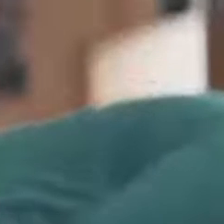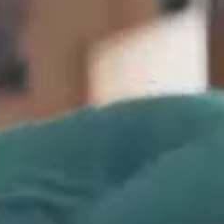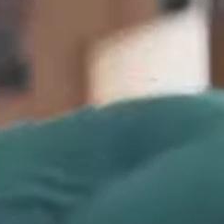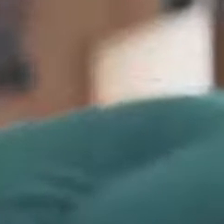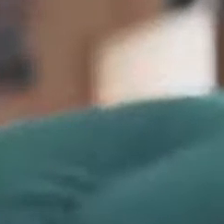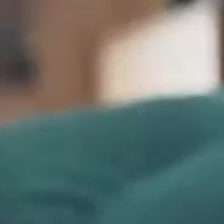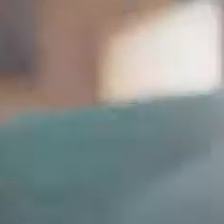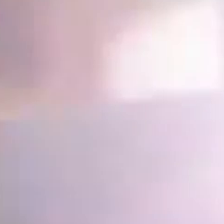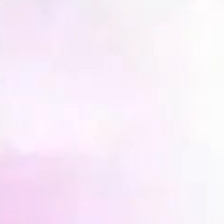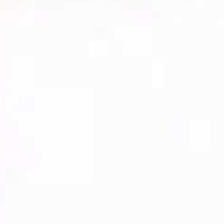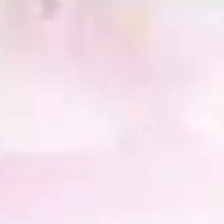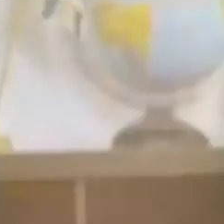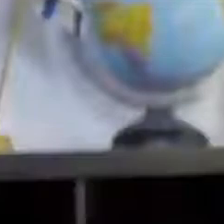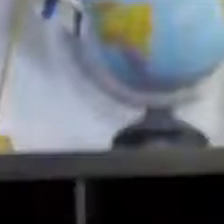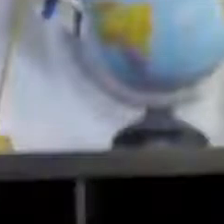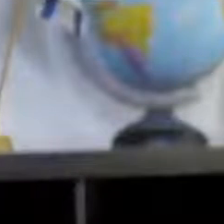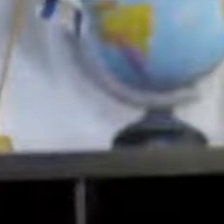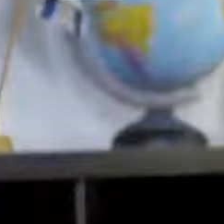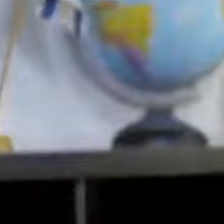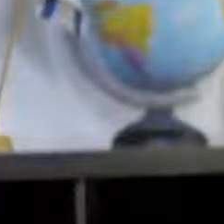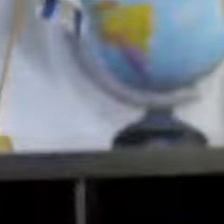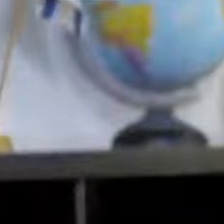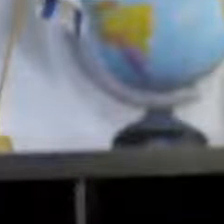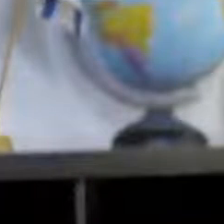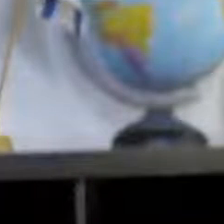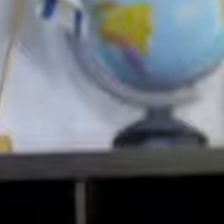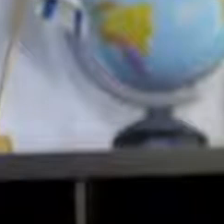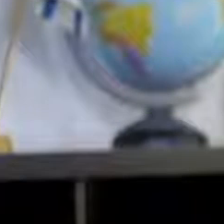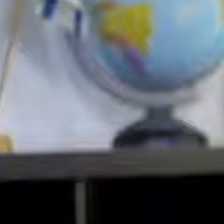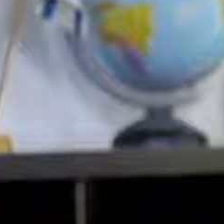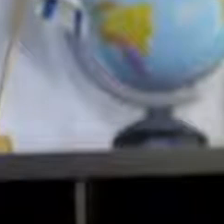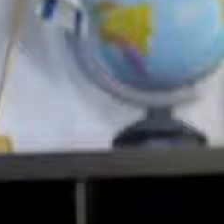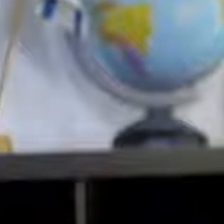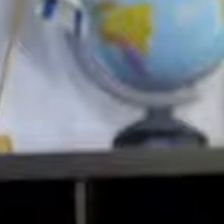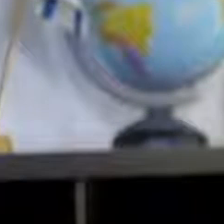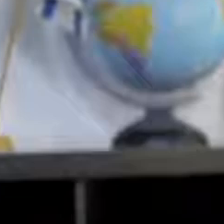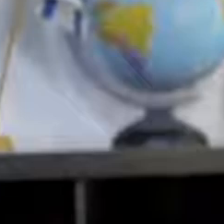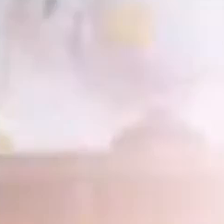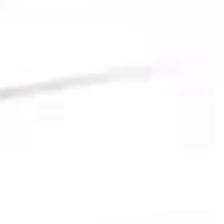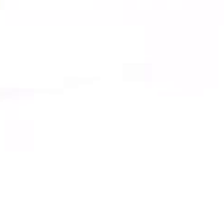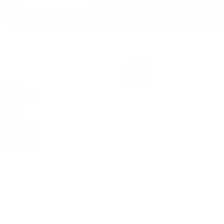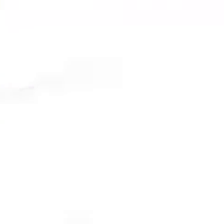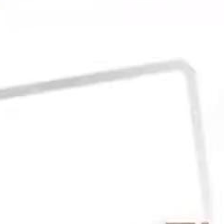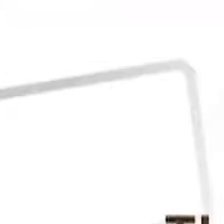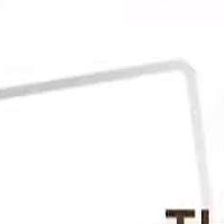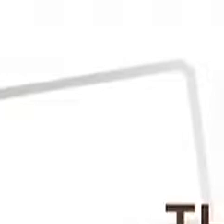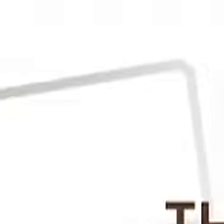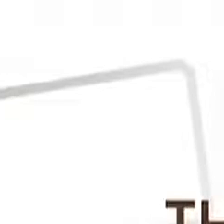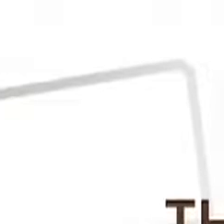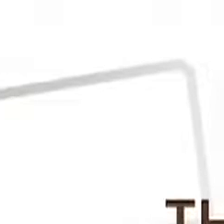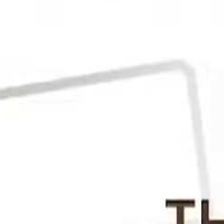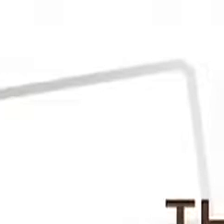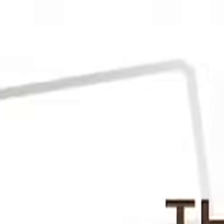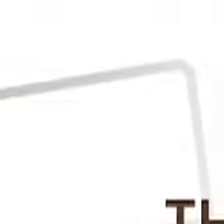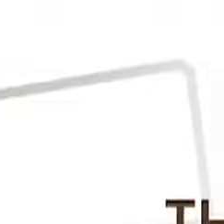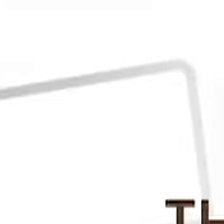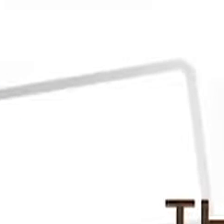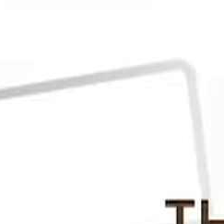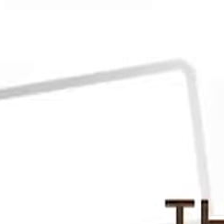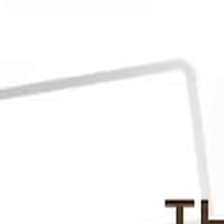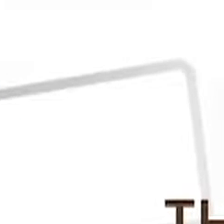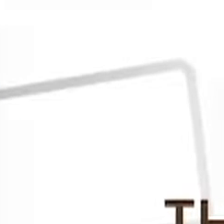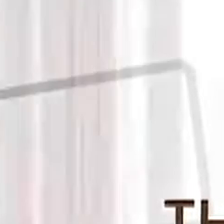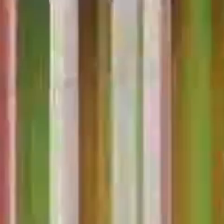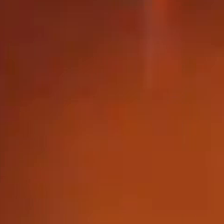of her baby. An interesting chat with the Israeli ambassador to Nigeria. Plus, we learn about the